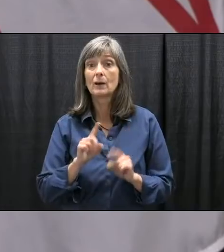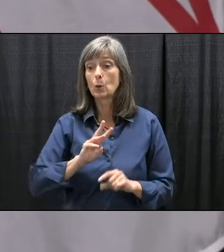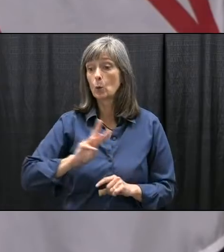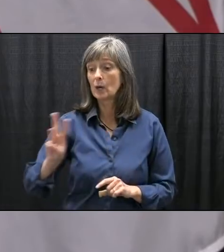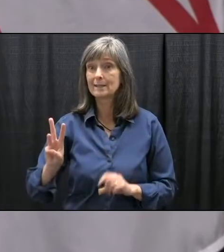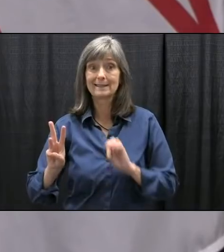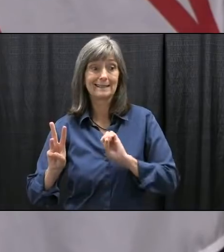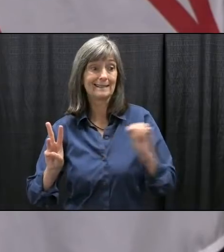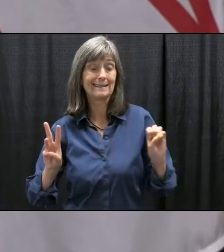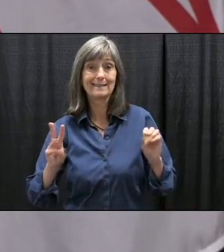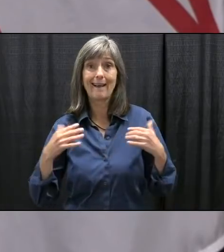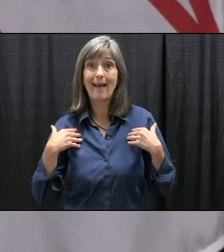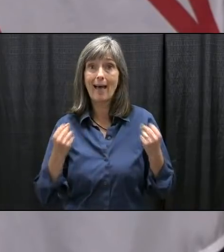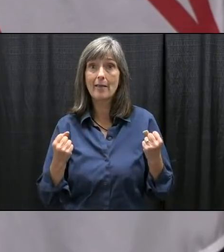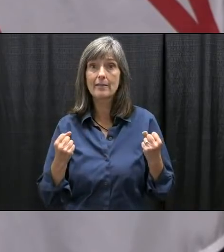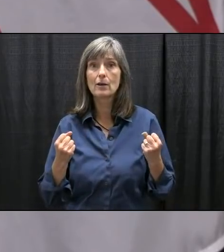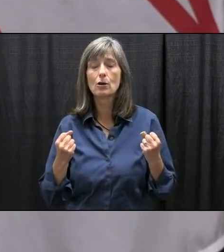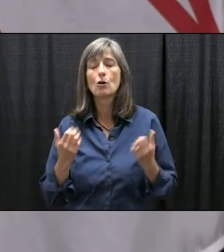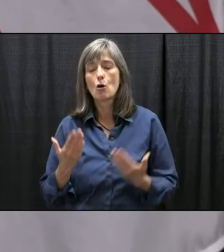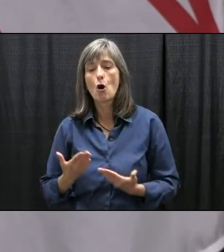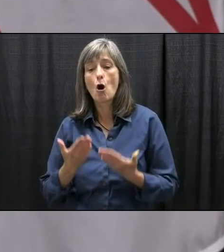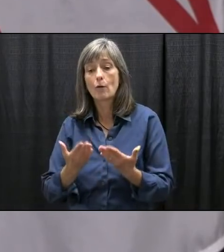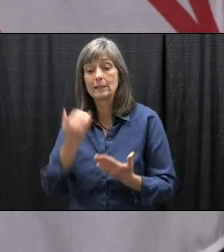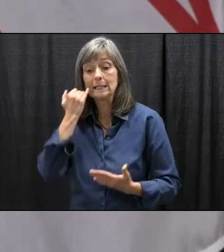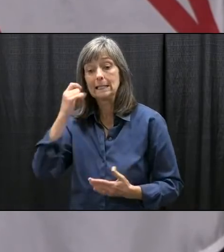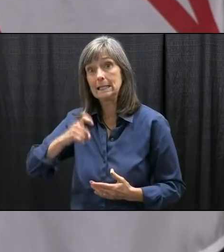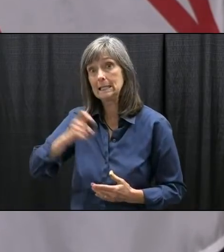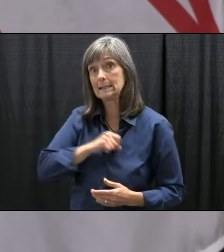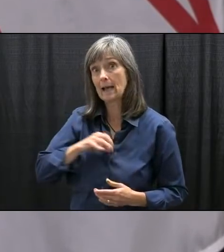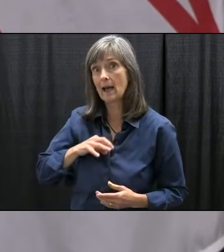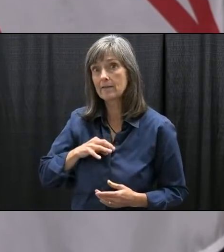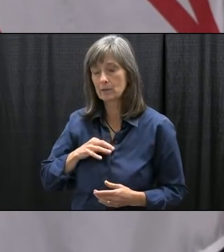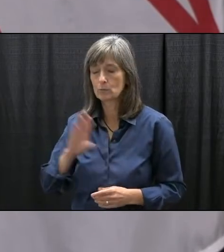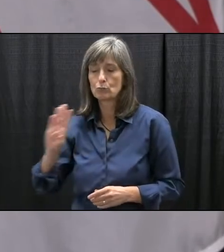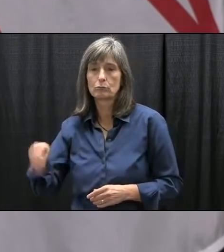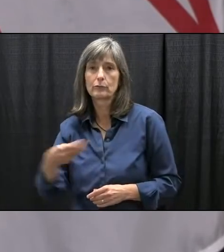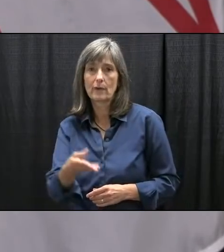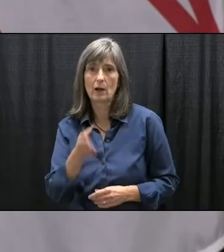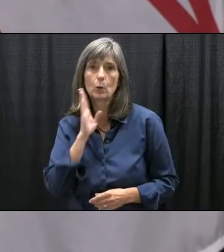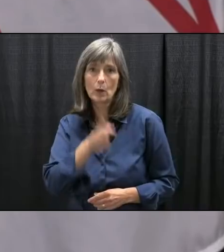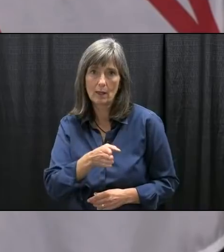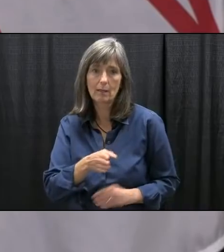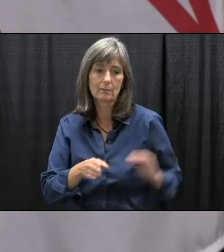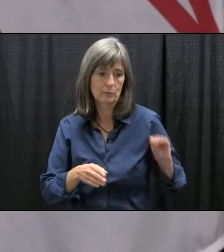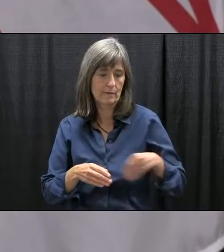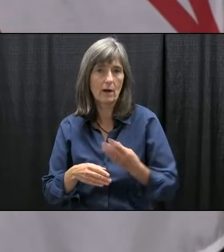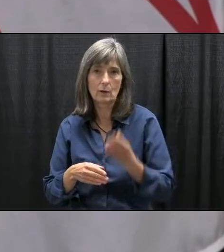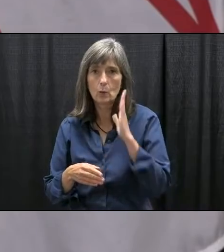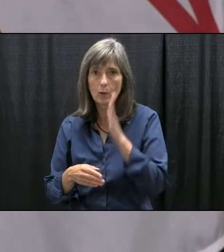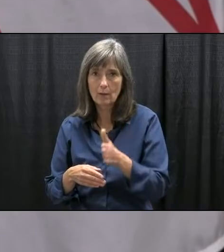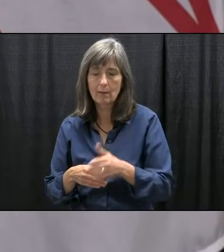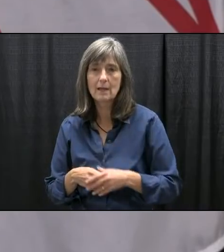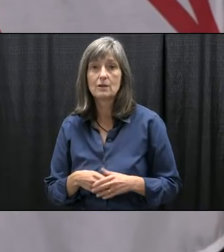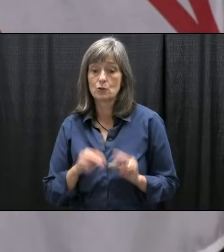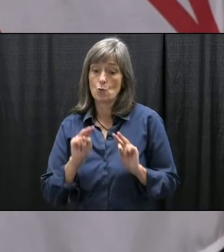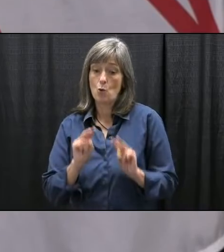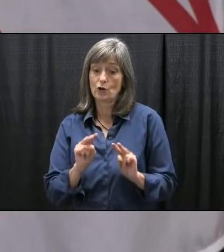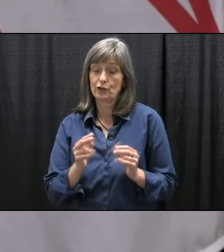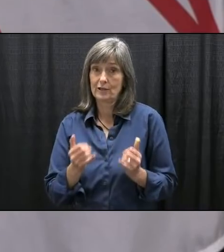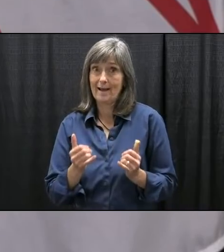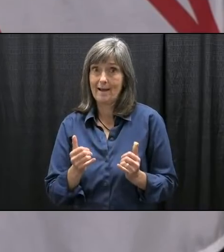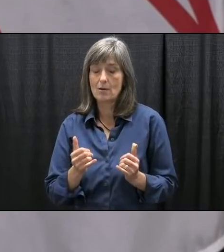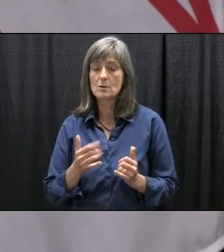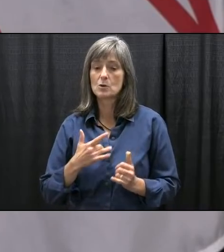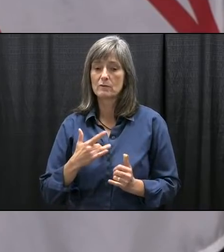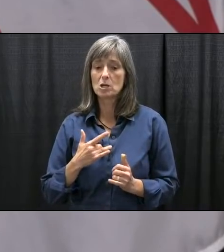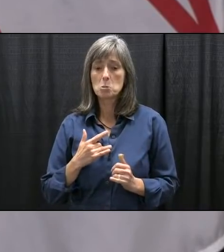Health have offered them resources should they need it. So at the moment, we're watching it, but we are in a position, we